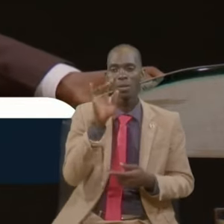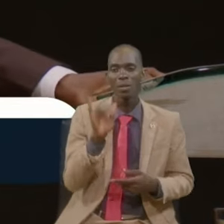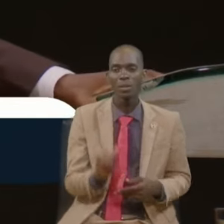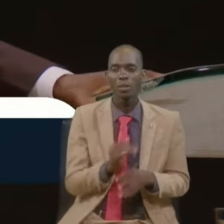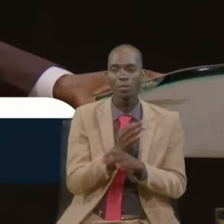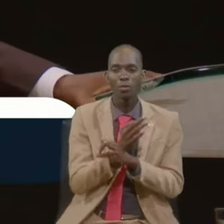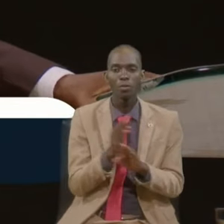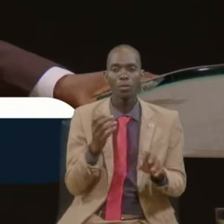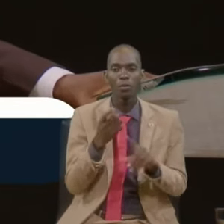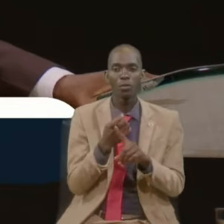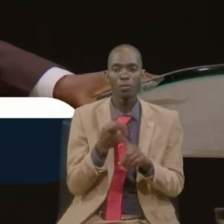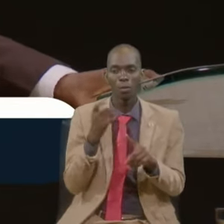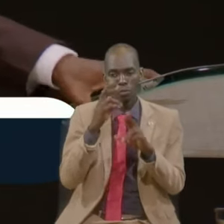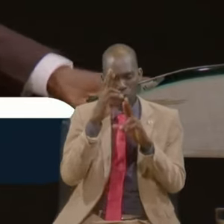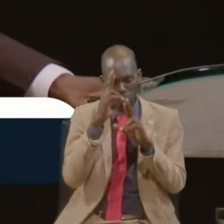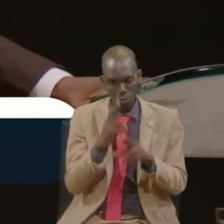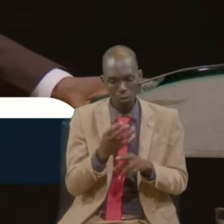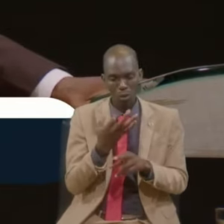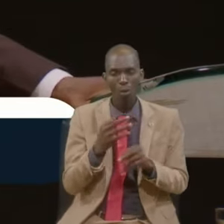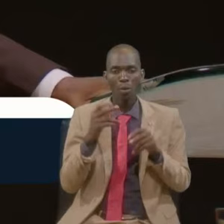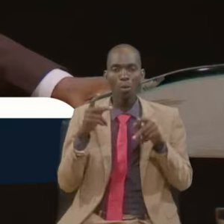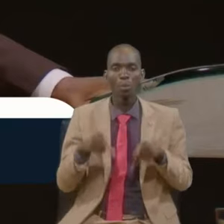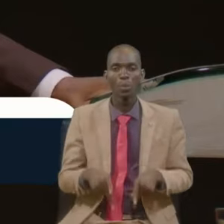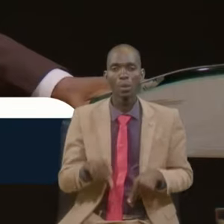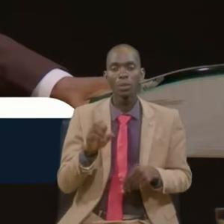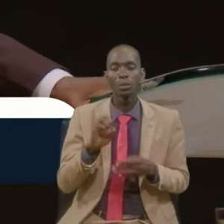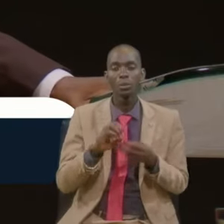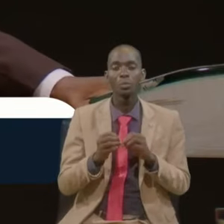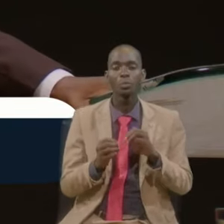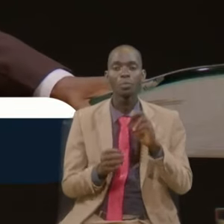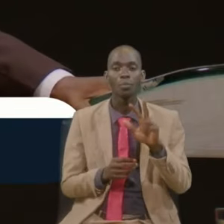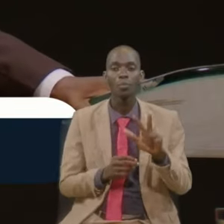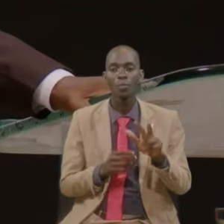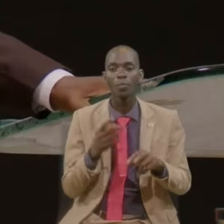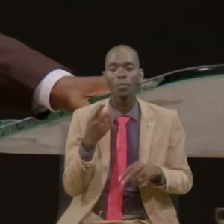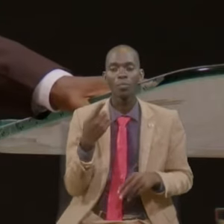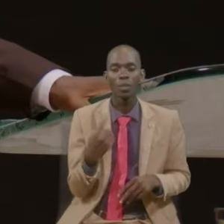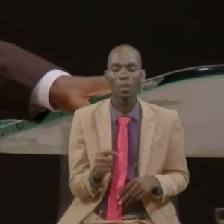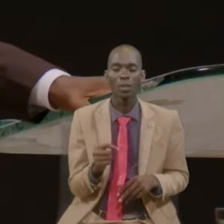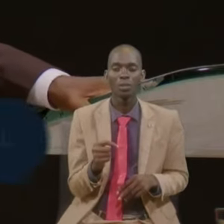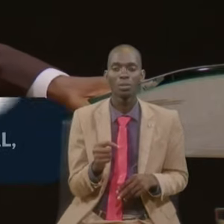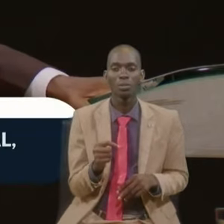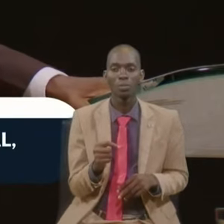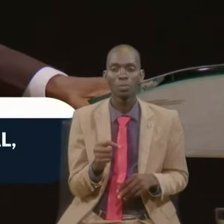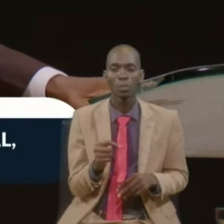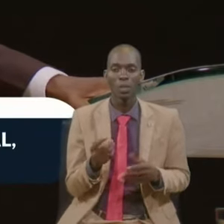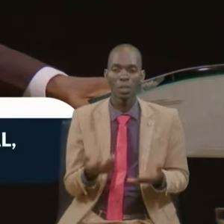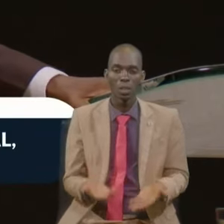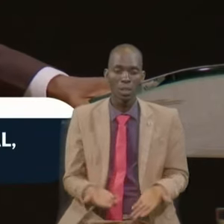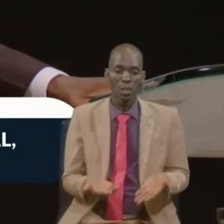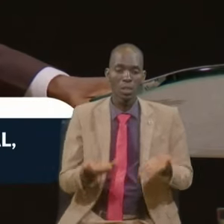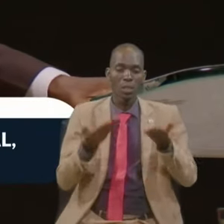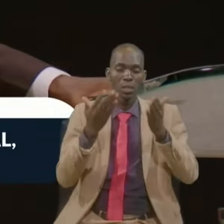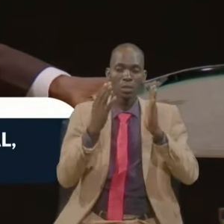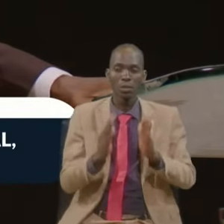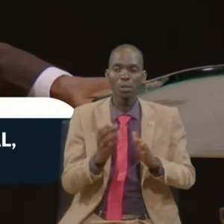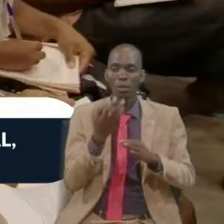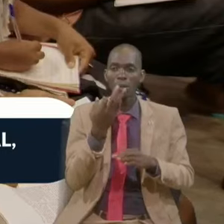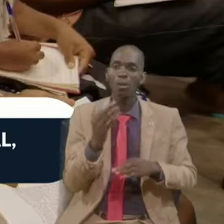from respect of persons. Number three, the lifters of his